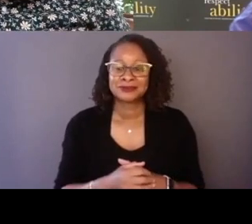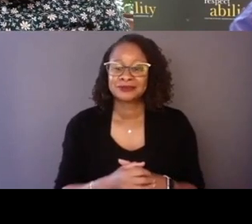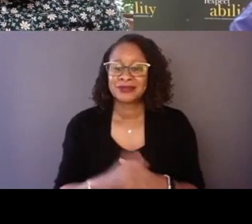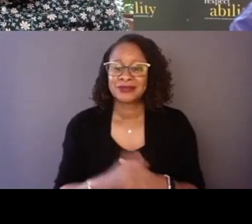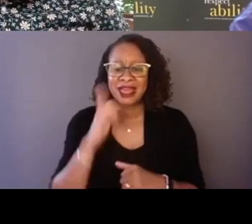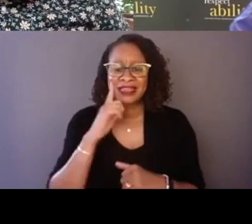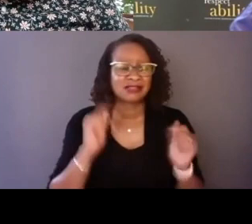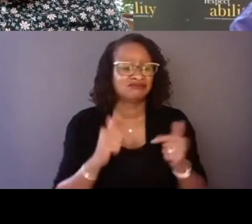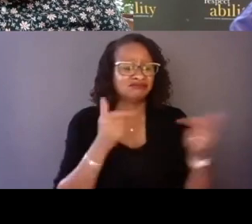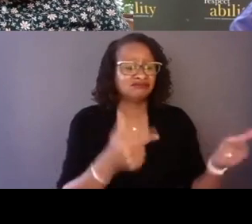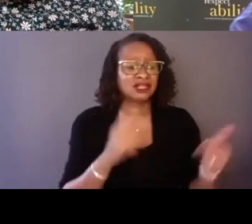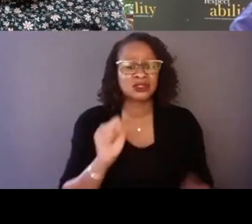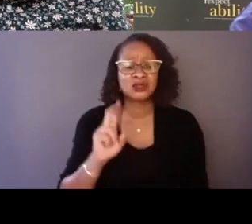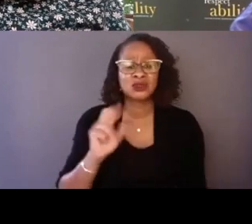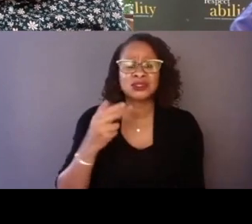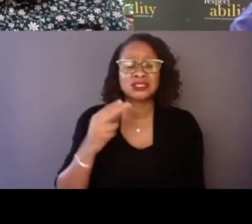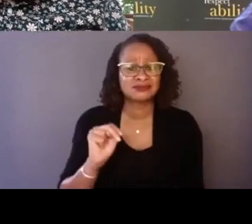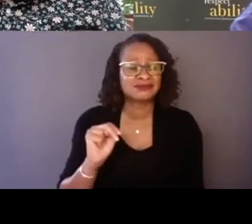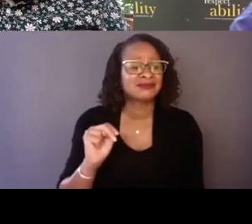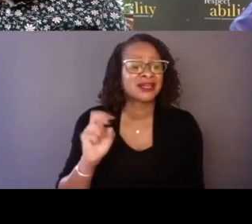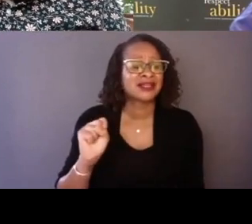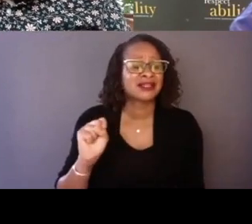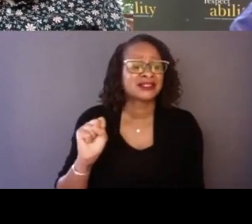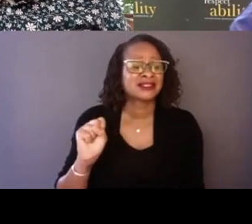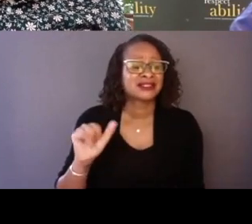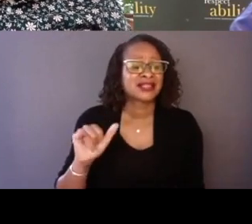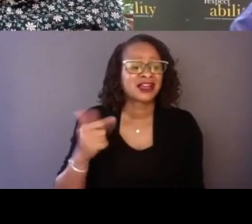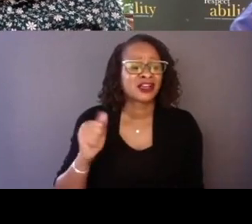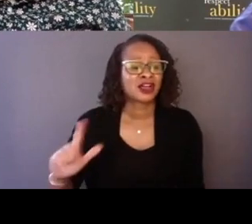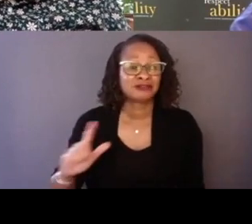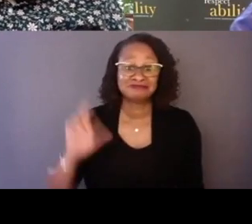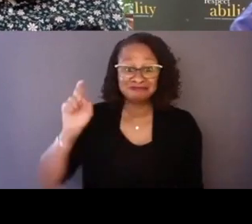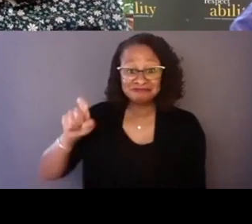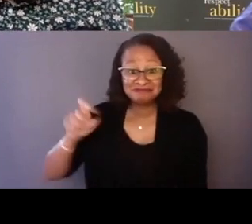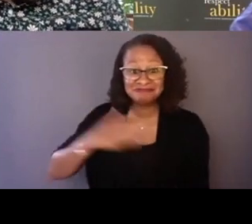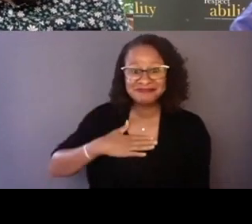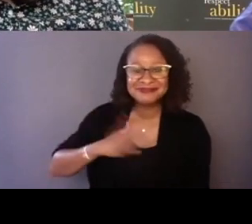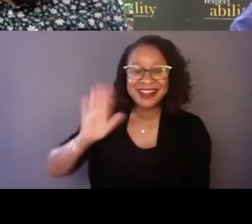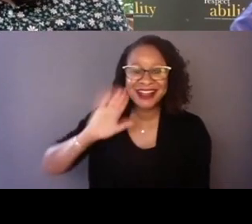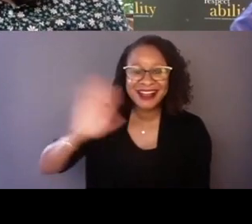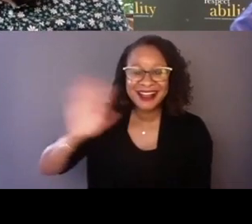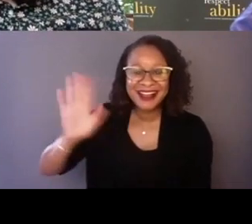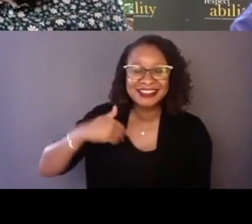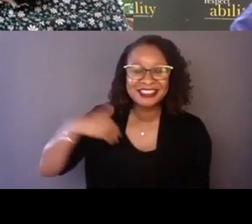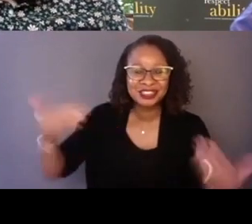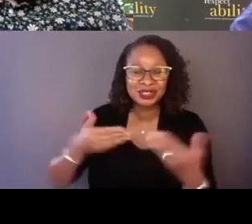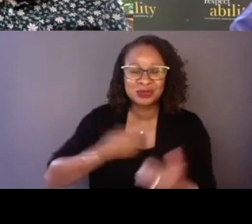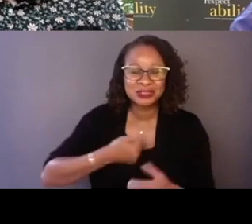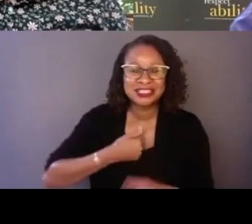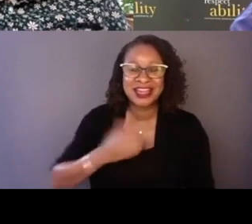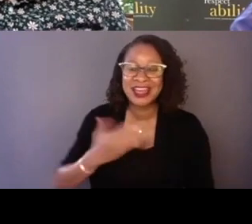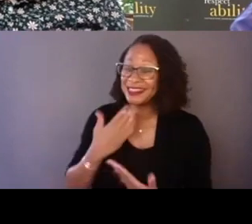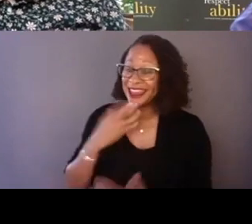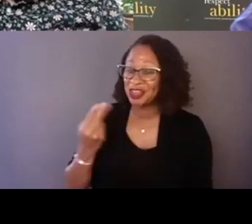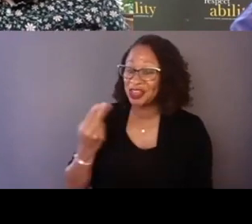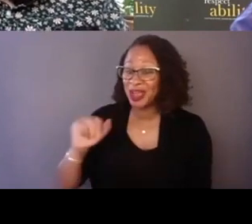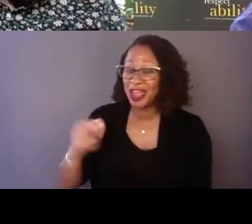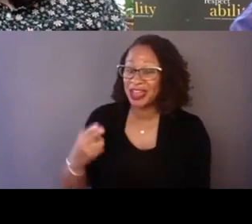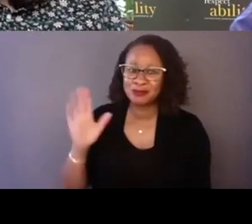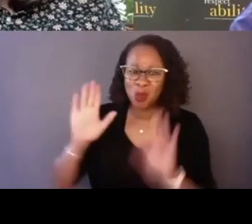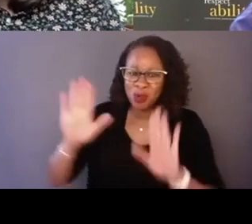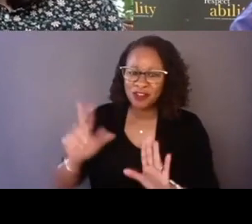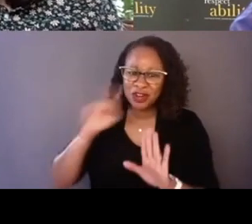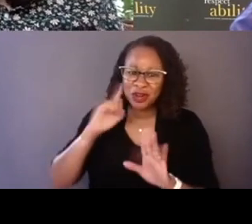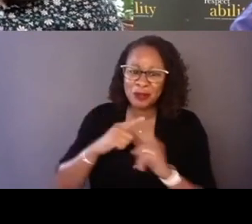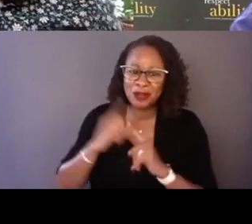passing it to Susan from here. Sure, I'm happy to introduce myself. Thank you, Hannah. It's so great to hear about you, and hi